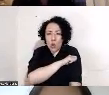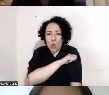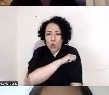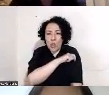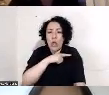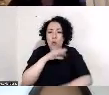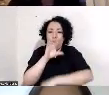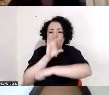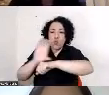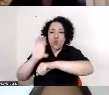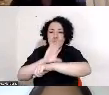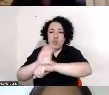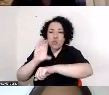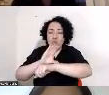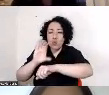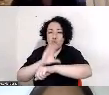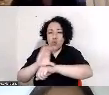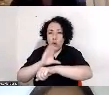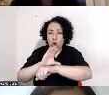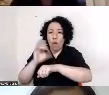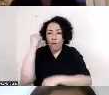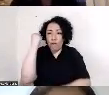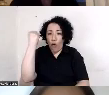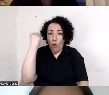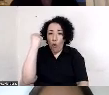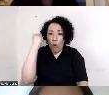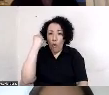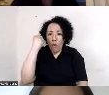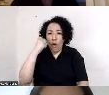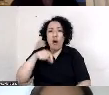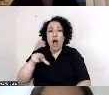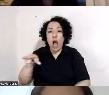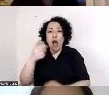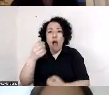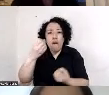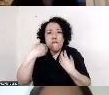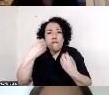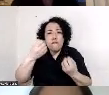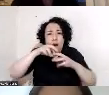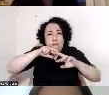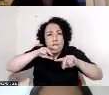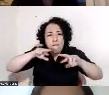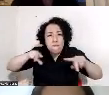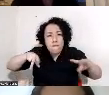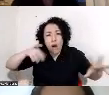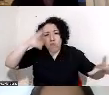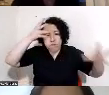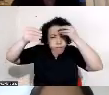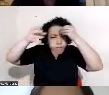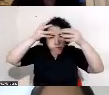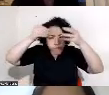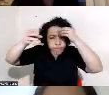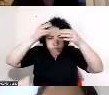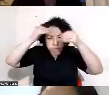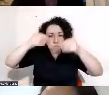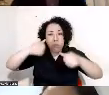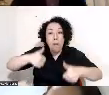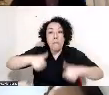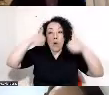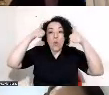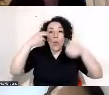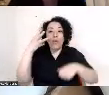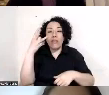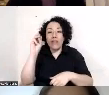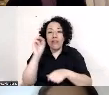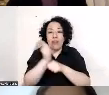altamente avançados na faculdade, o que melhorou muito entre as 3 últimas décadas. Right,